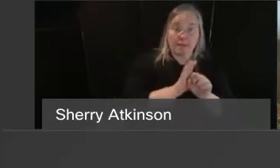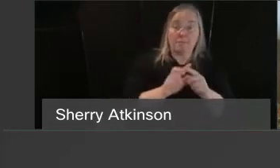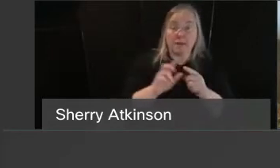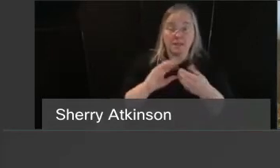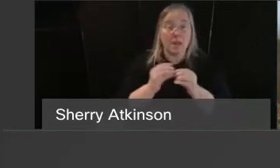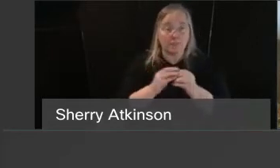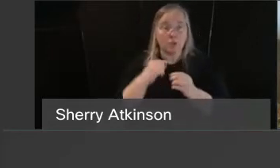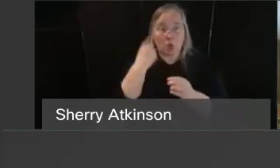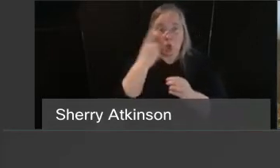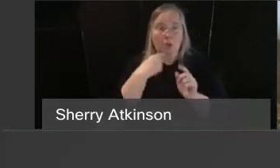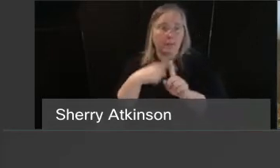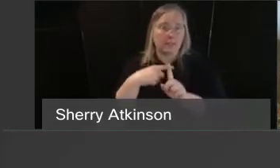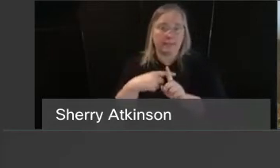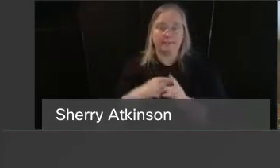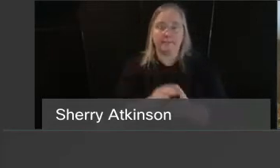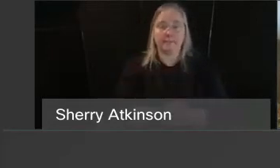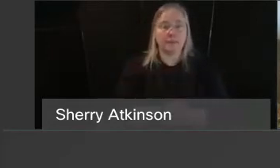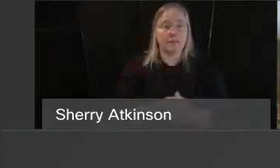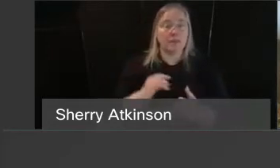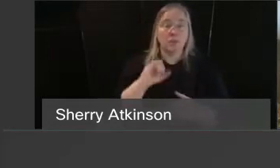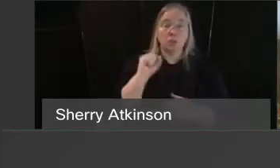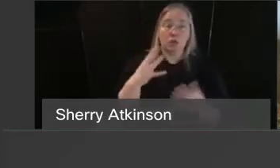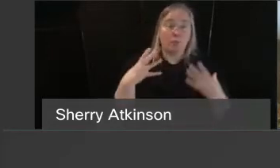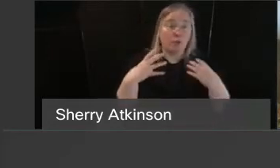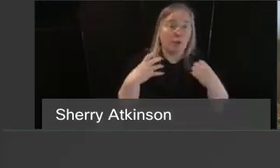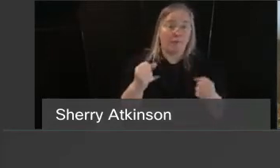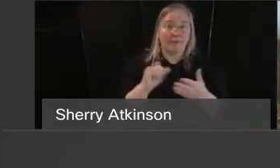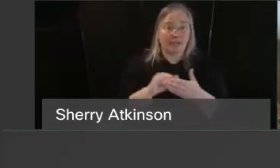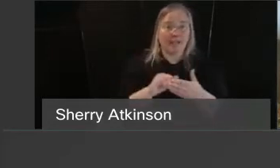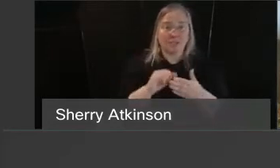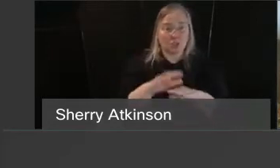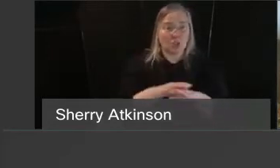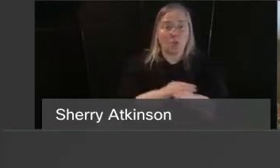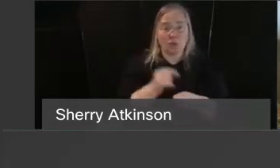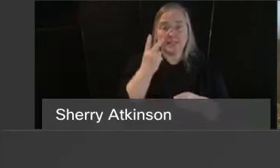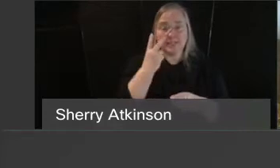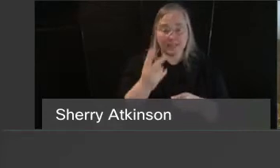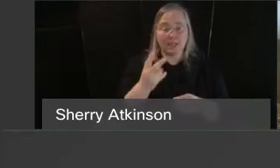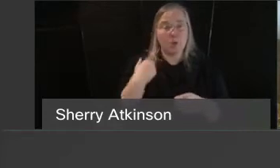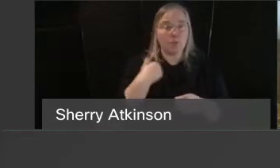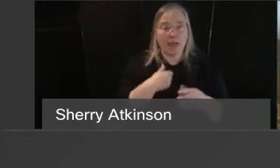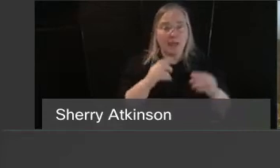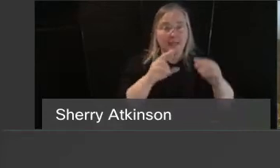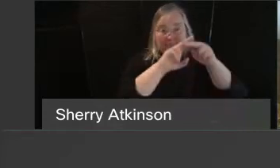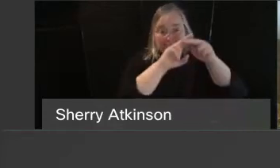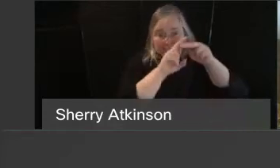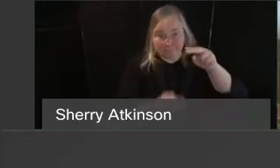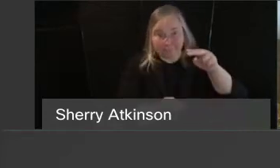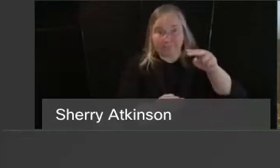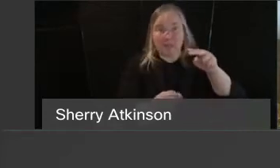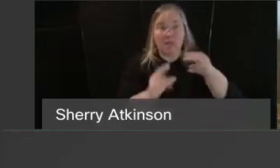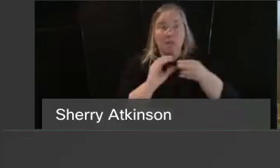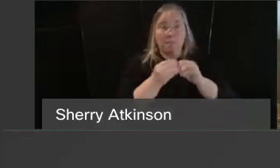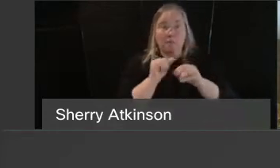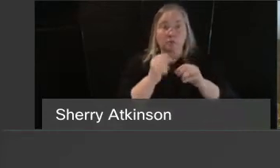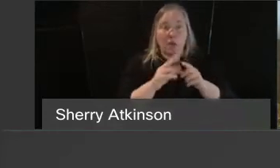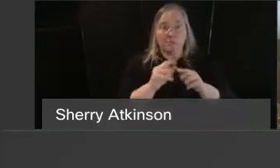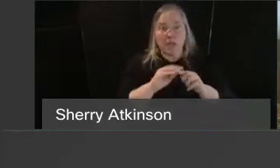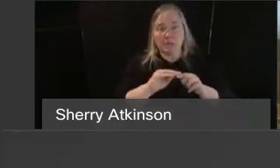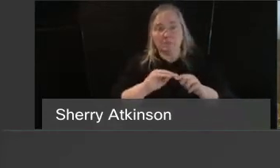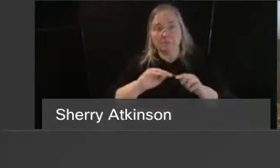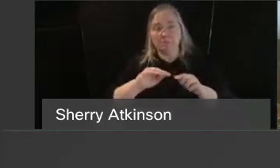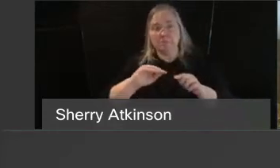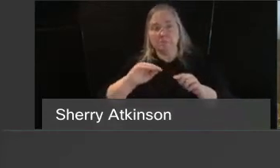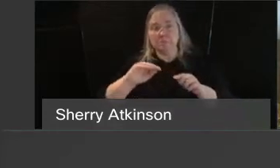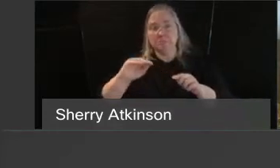positive. Job recovery has been slow, and as you can sort of see, we had a major drop in the number of jobs. Those numbers have come up. Most